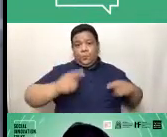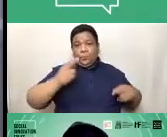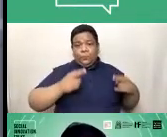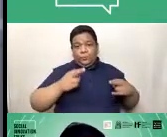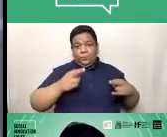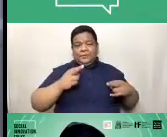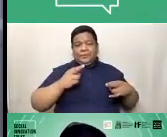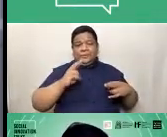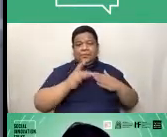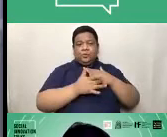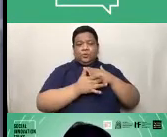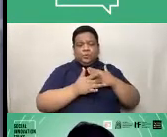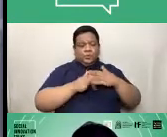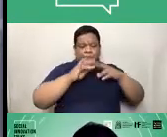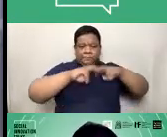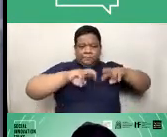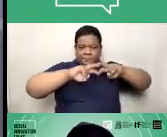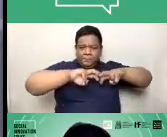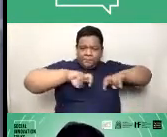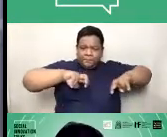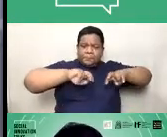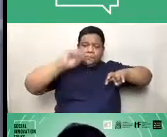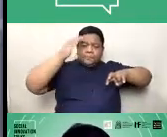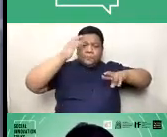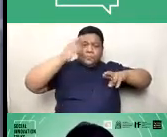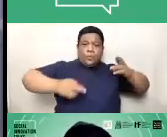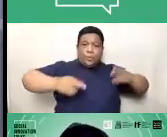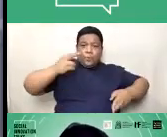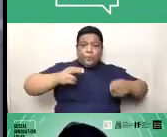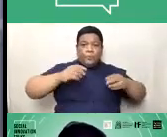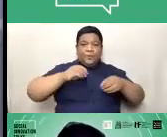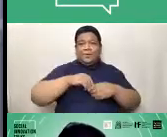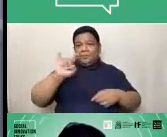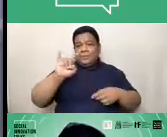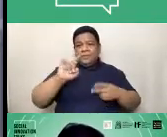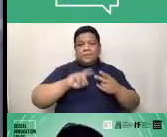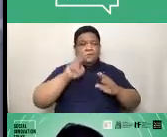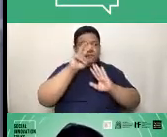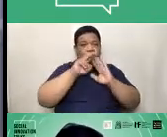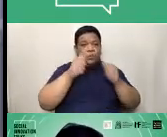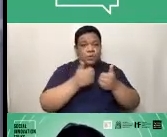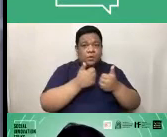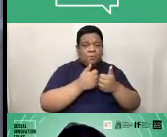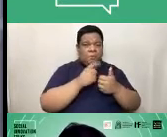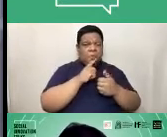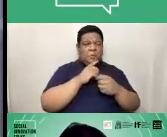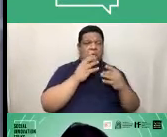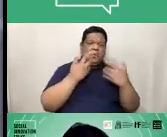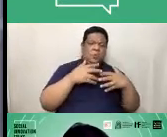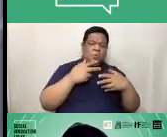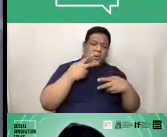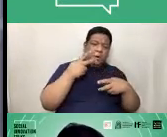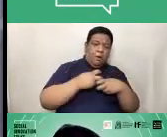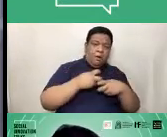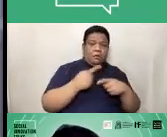want us to also break it down. Because, when you think of robots in like media or video games or movies, they're very complicated. But we